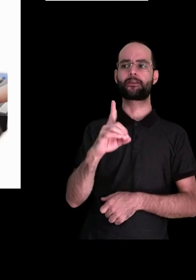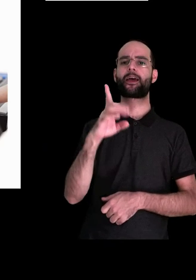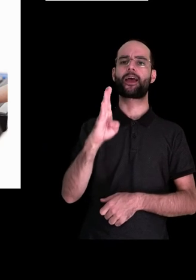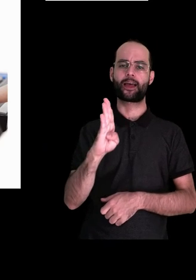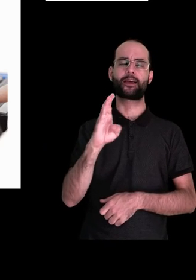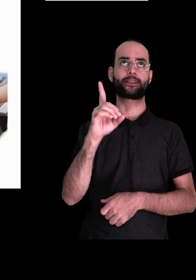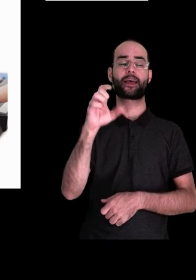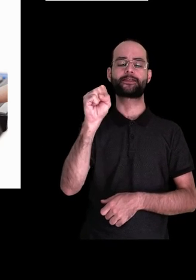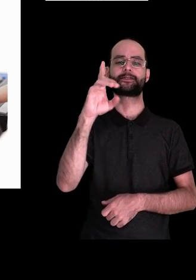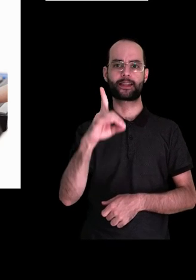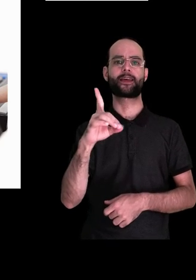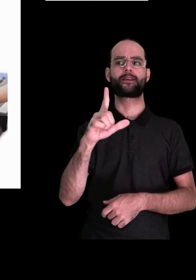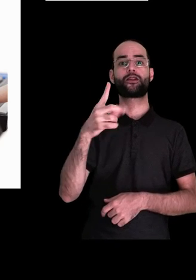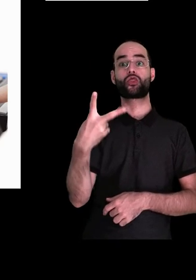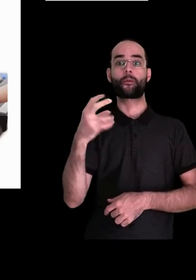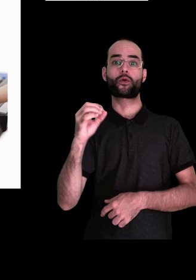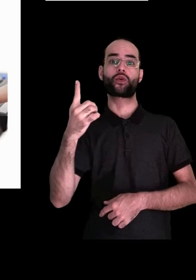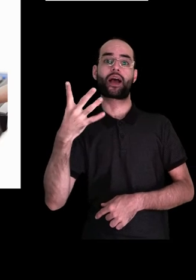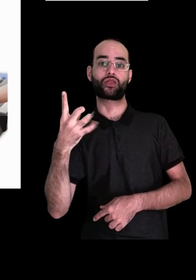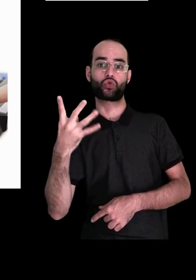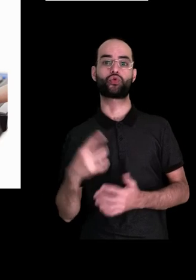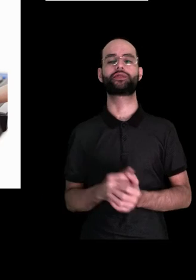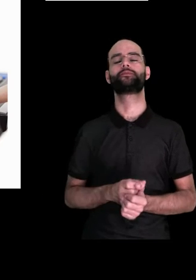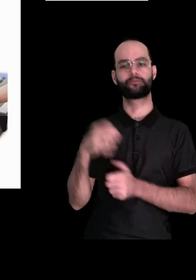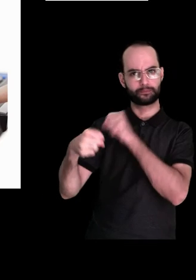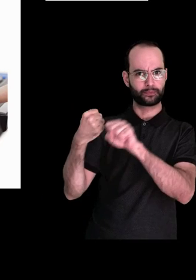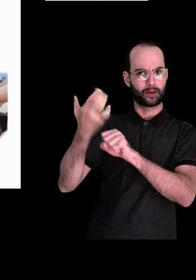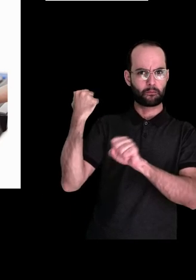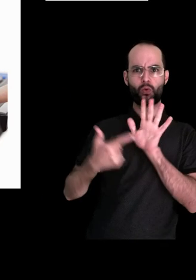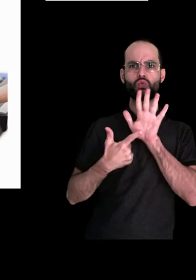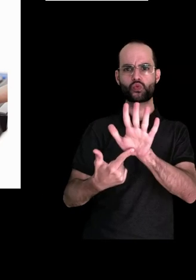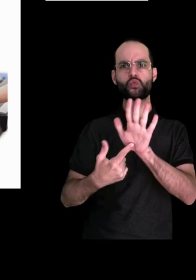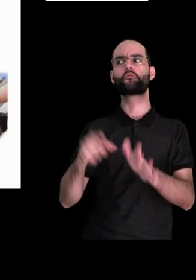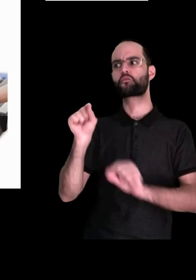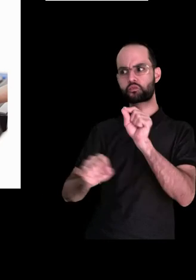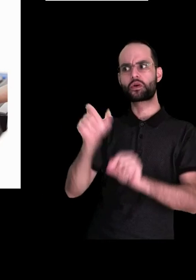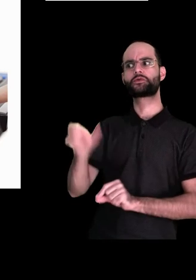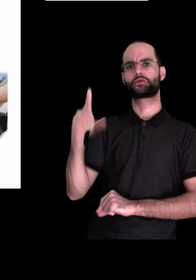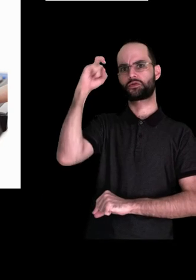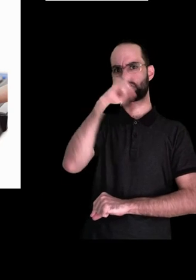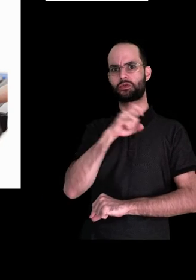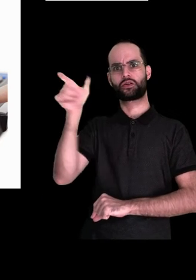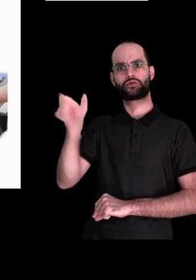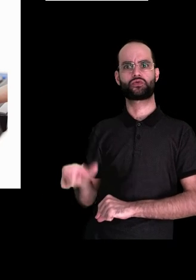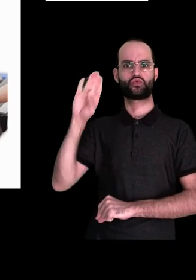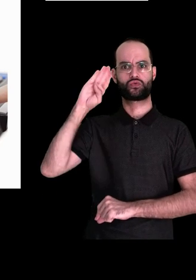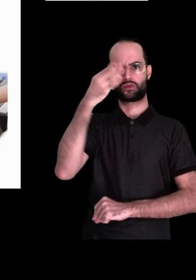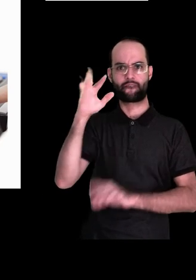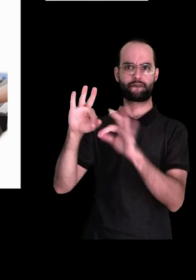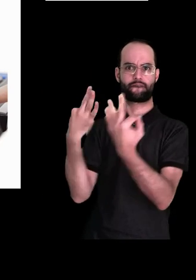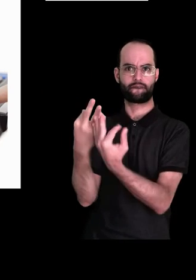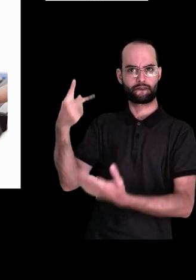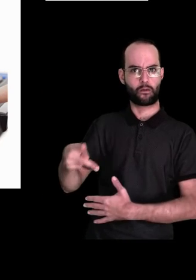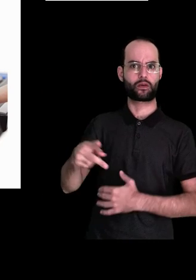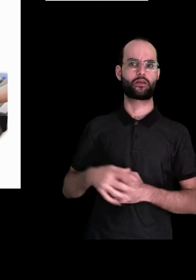DSD, 2014, illustrated the impact of the cost of disability on people with